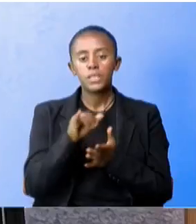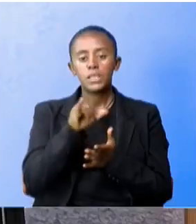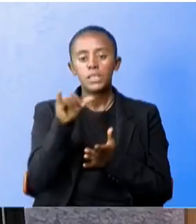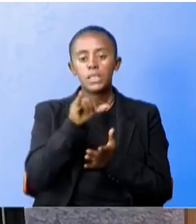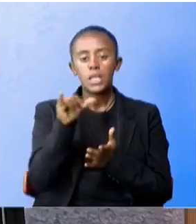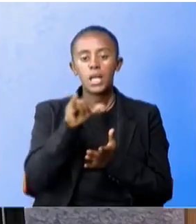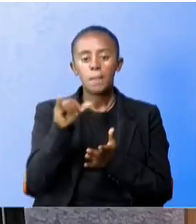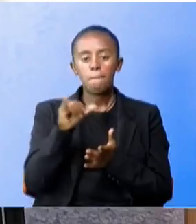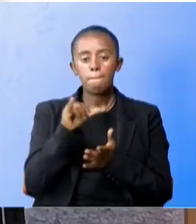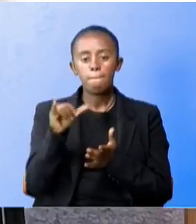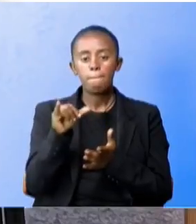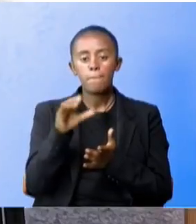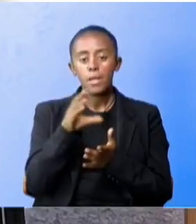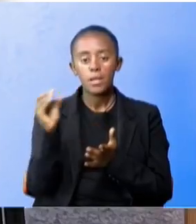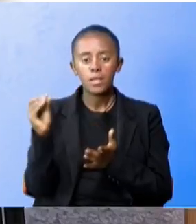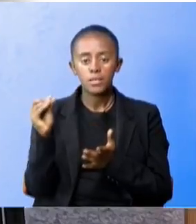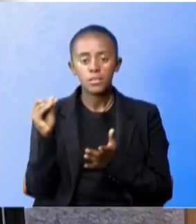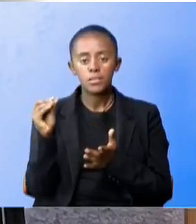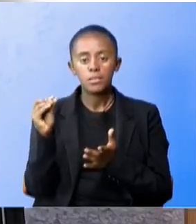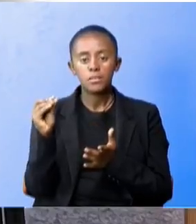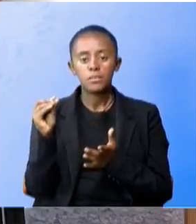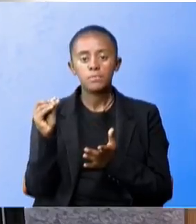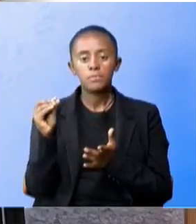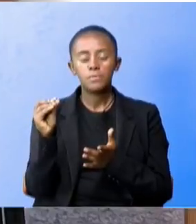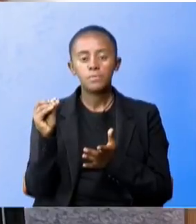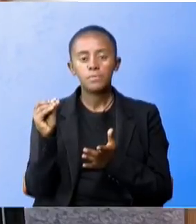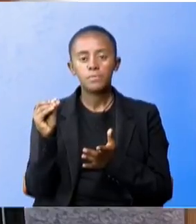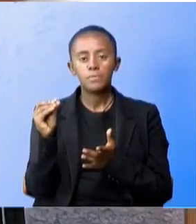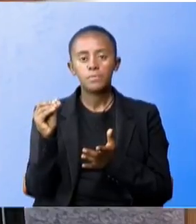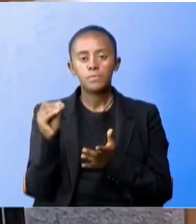synonyms and